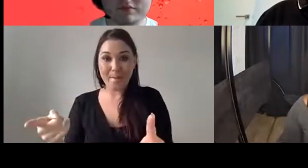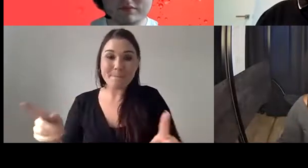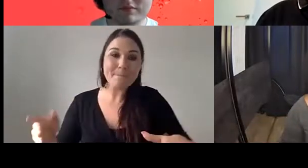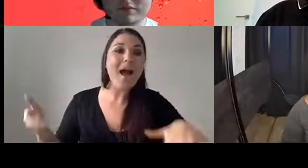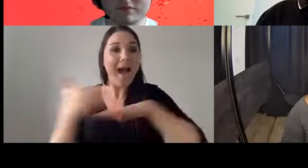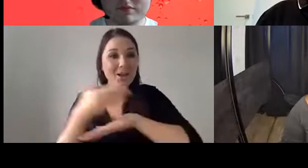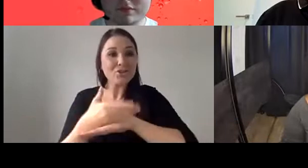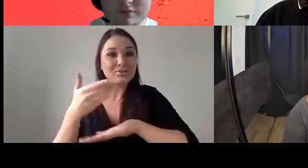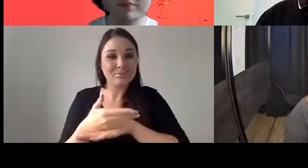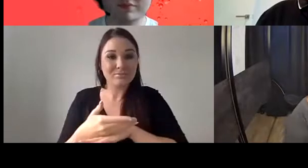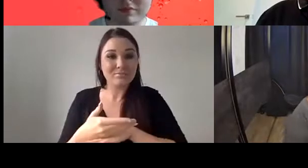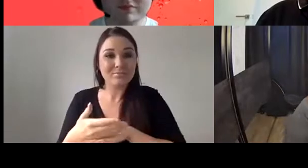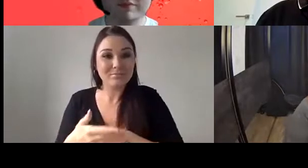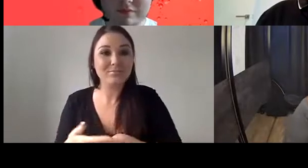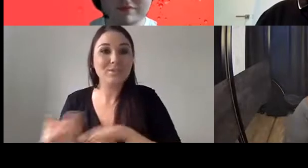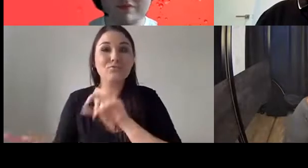of their requests.